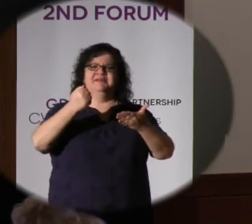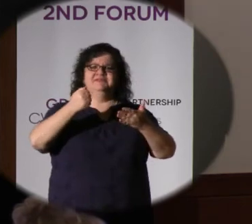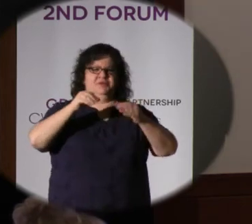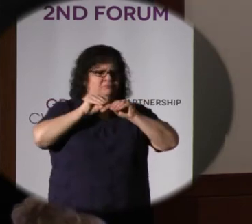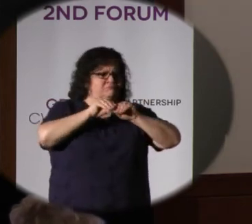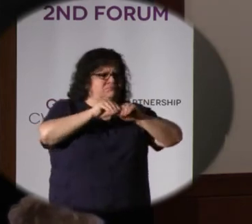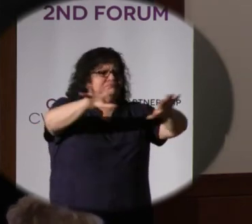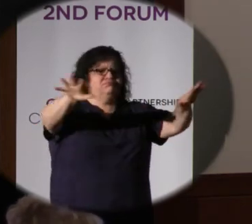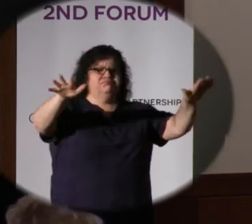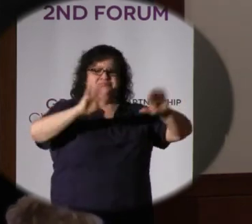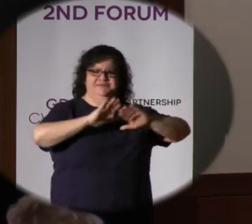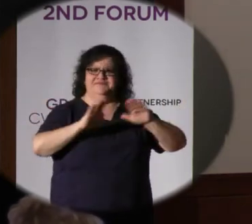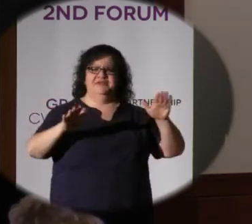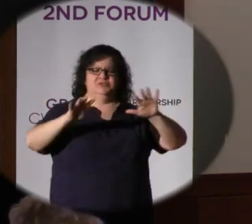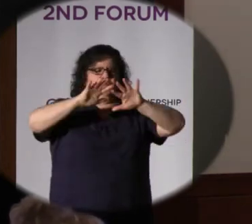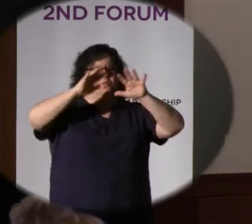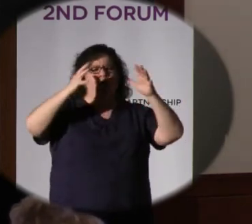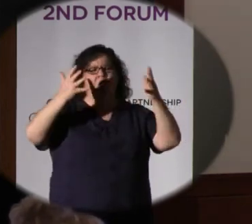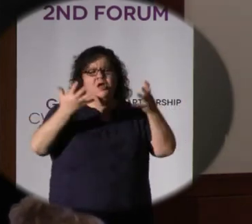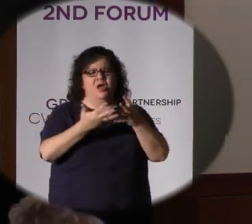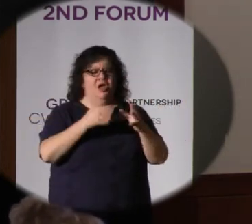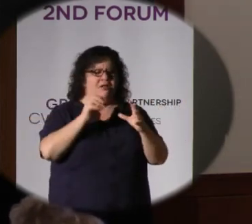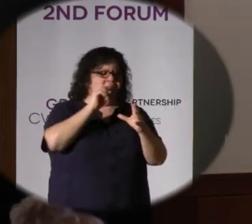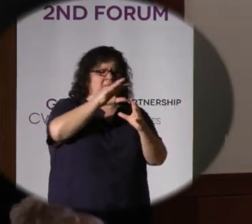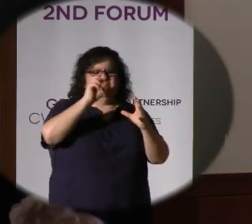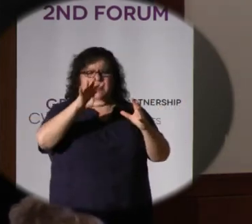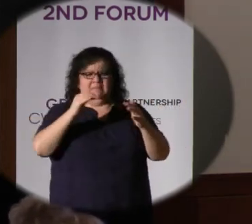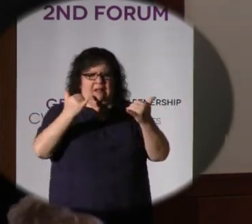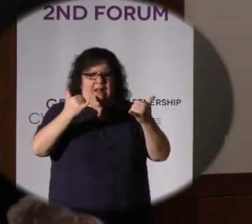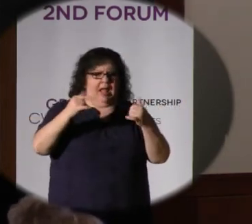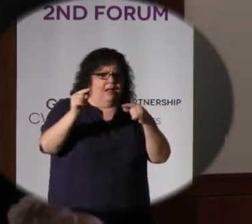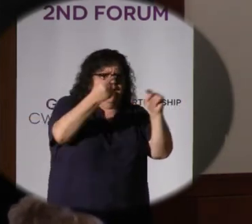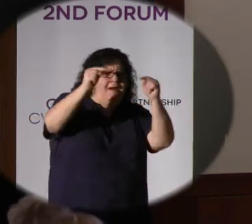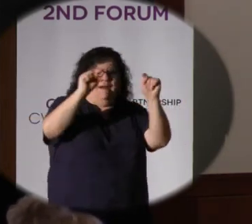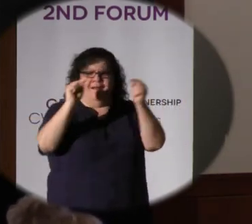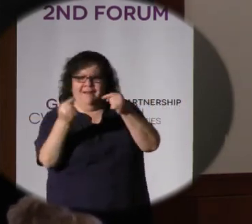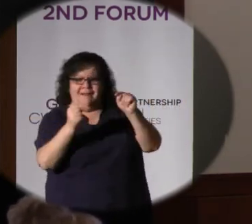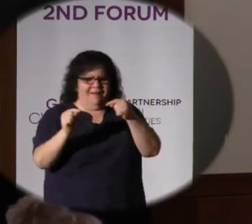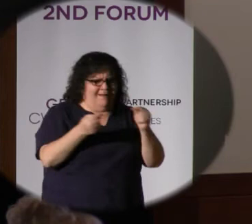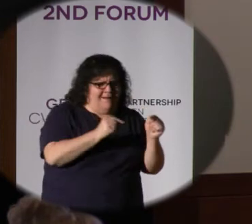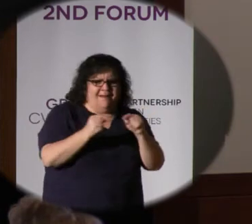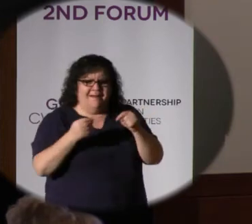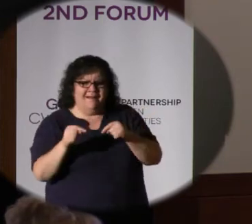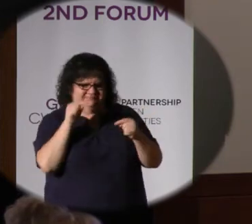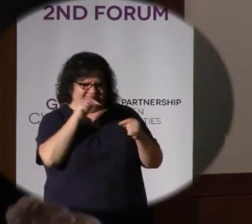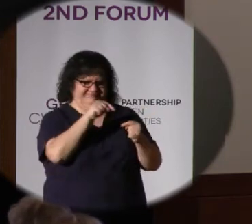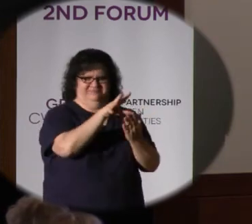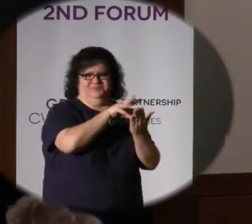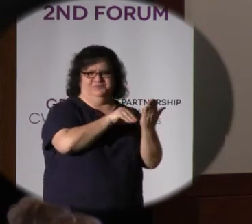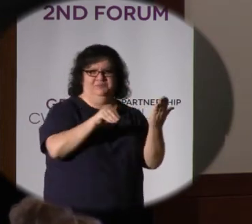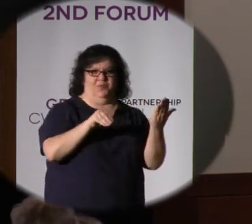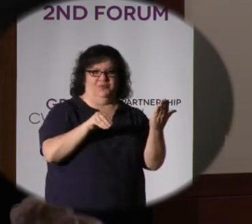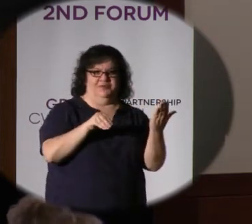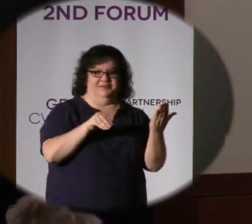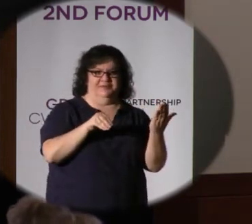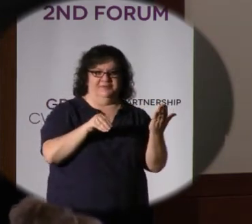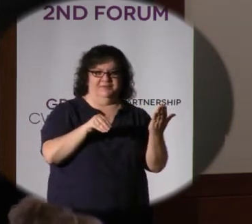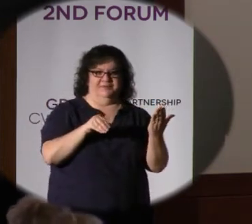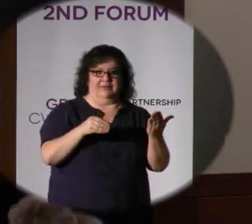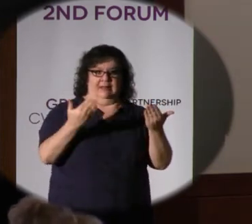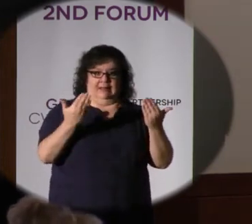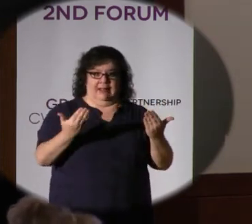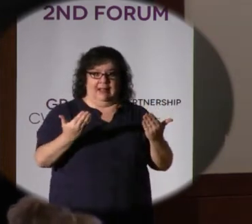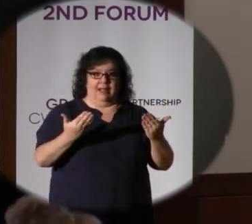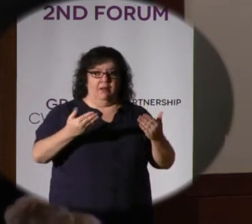disabilities worldwide and has deepened the policy discourse around children with disabilities, including